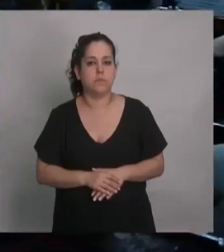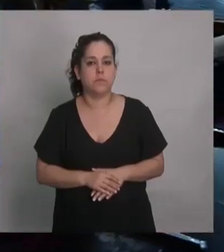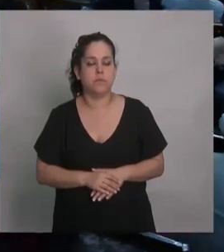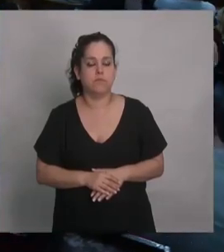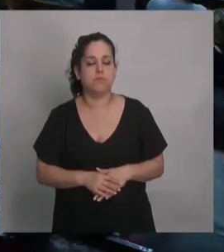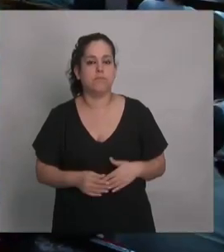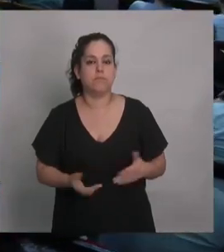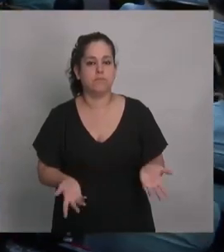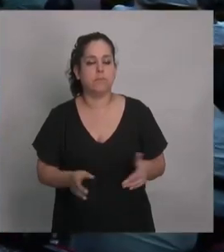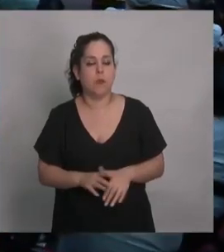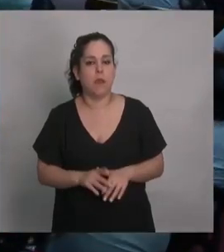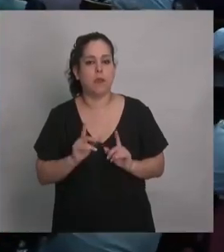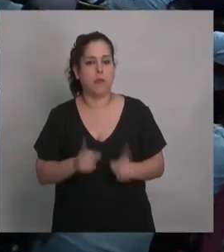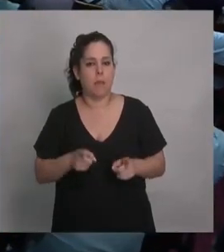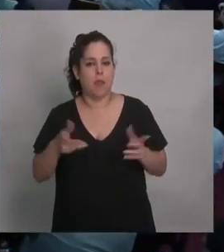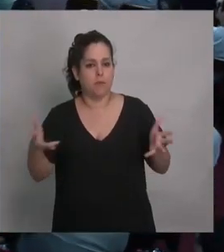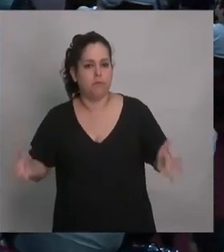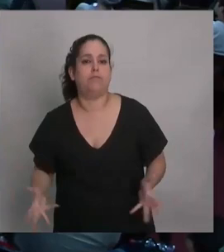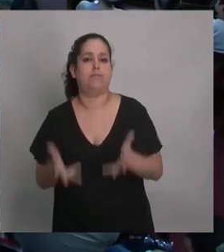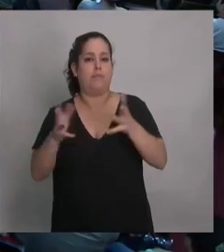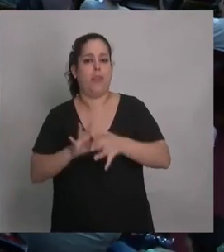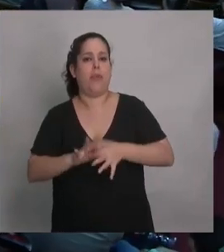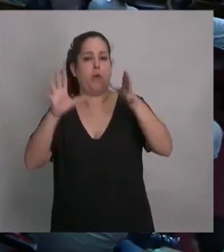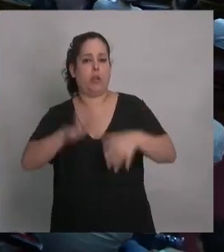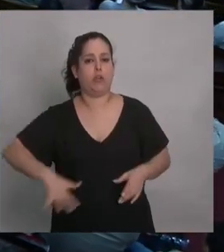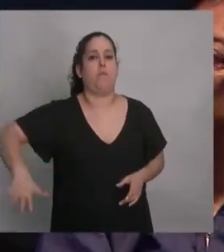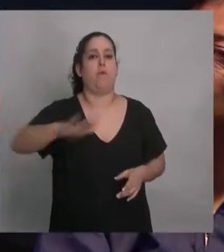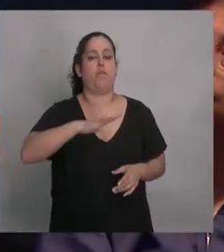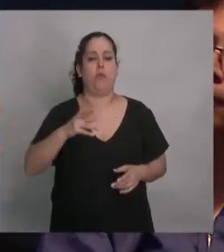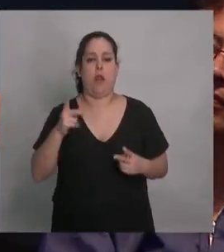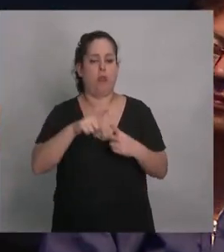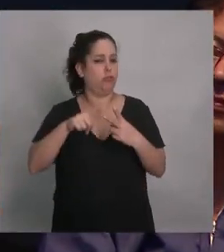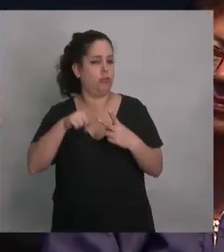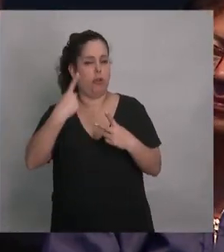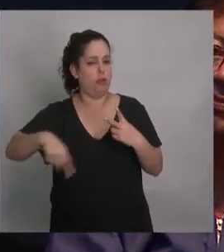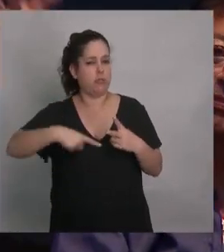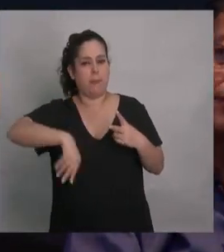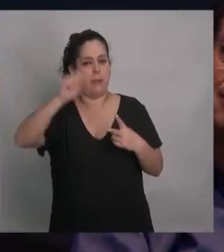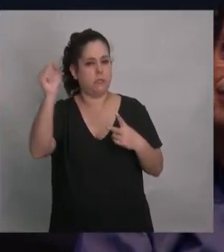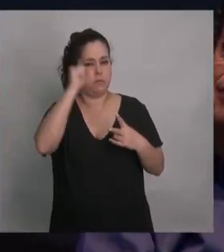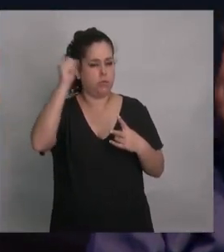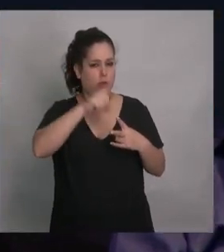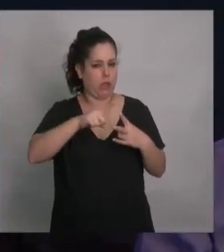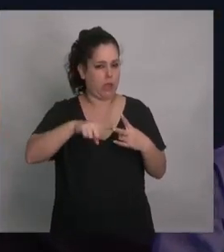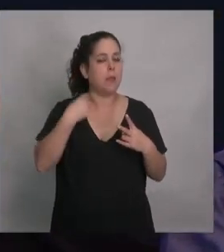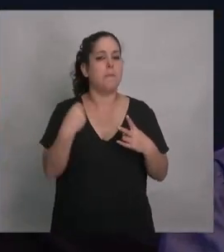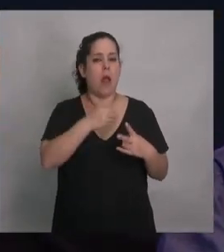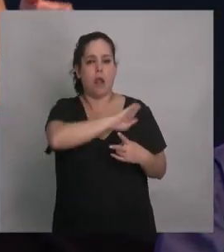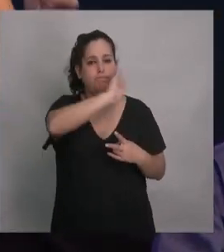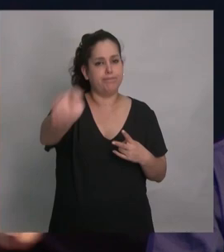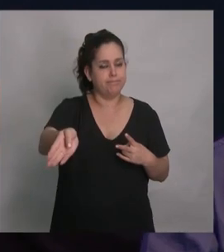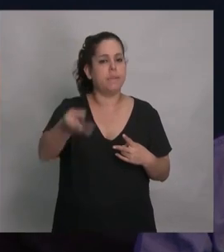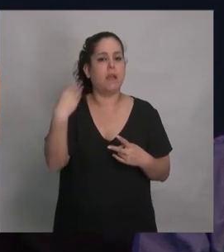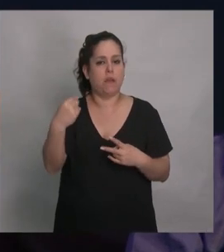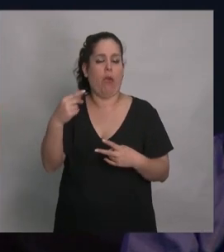movement are the two essential things to defeat fascism.